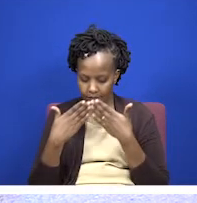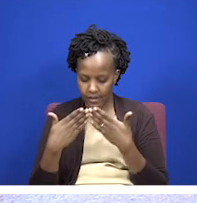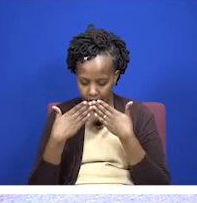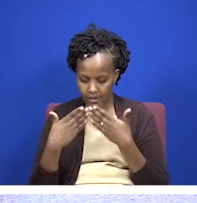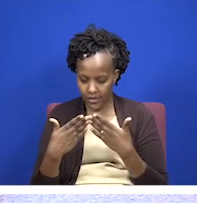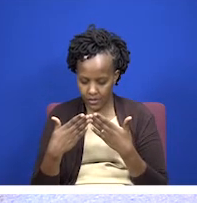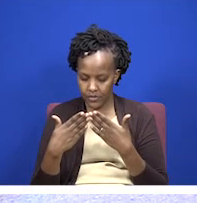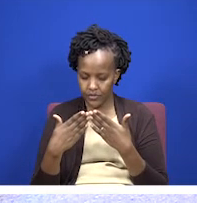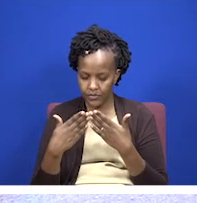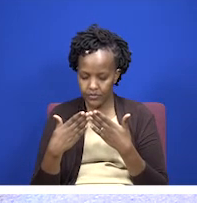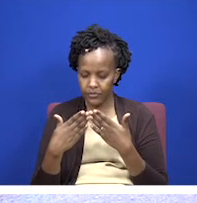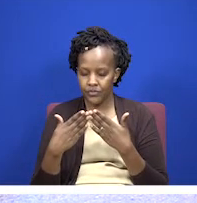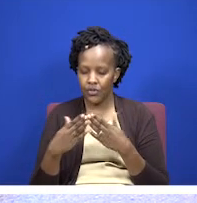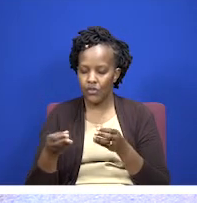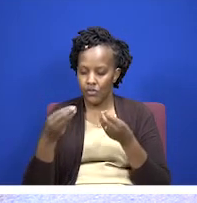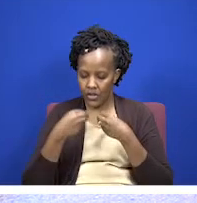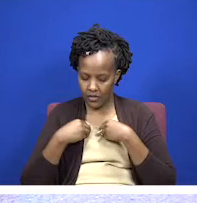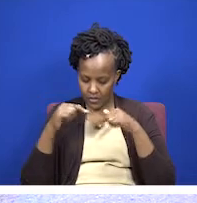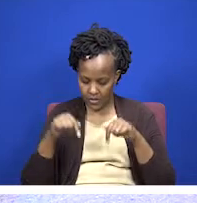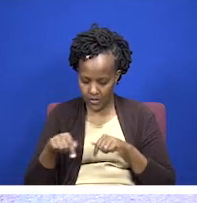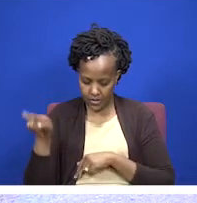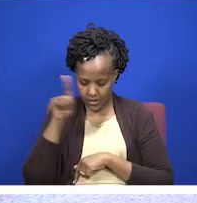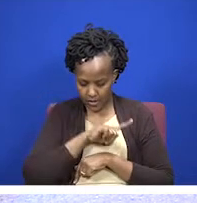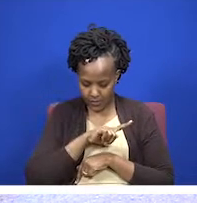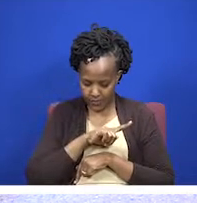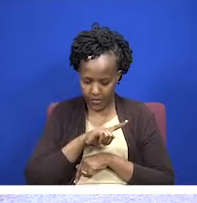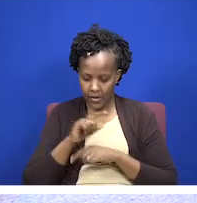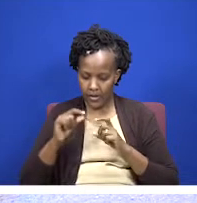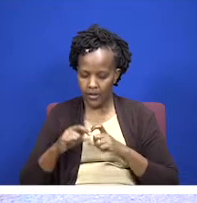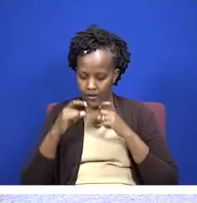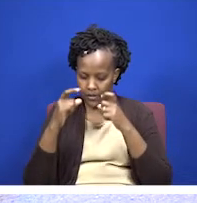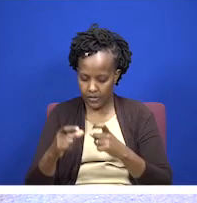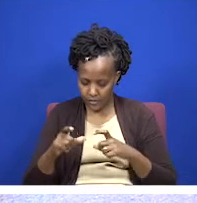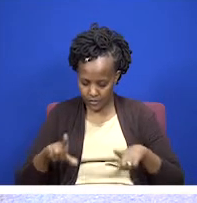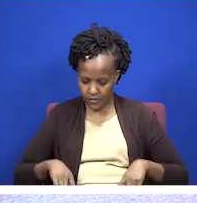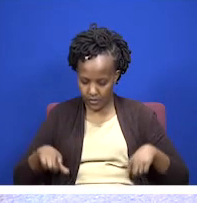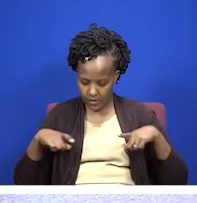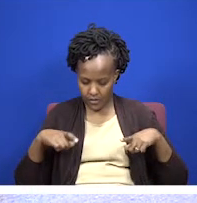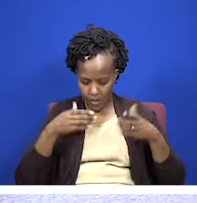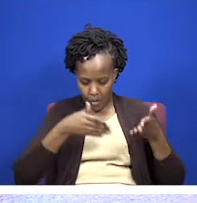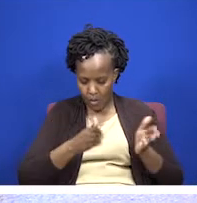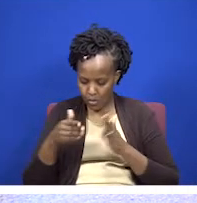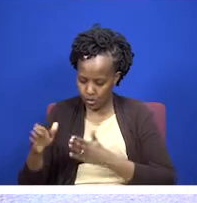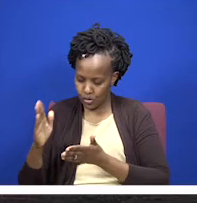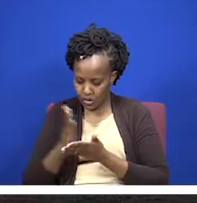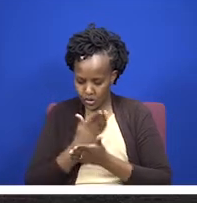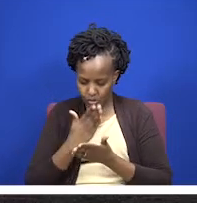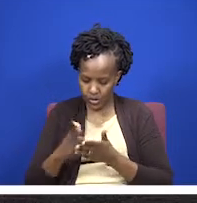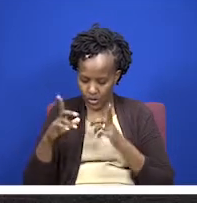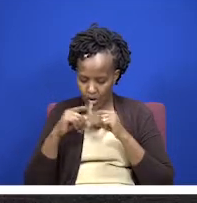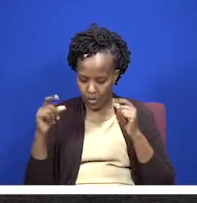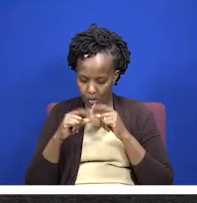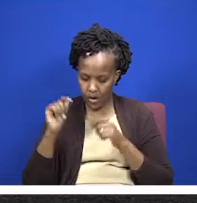giving us this day. Thank you for giving us the gift of life. We also thank you for giving us the opportunity to share a word. We pray